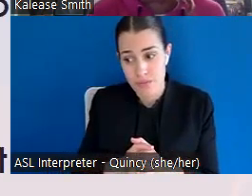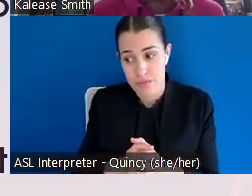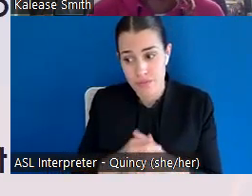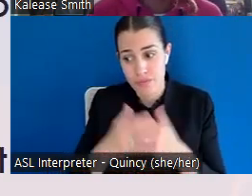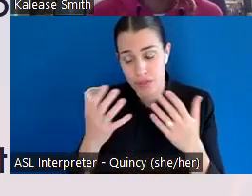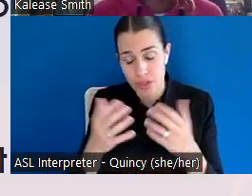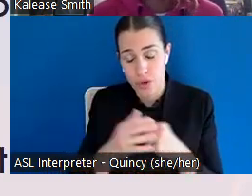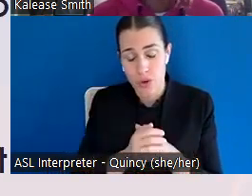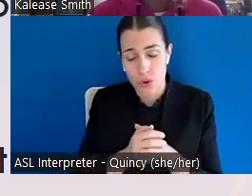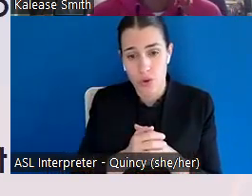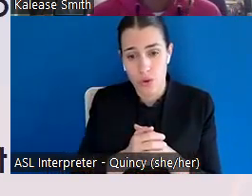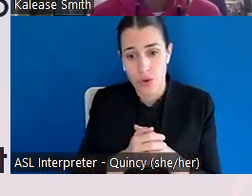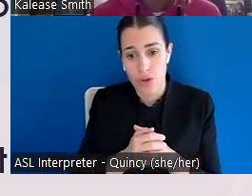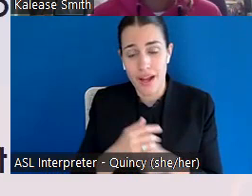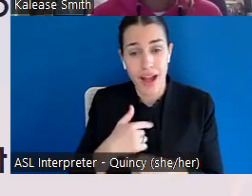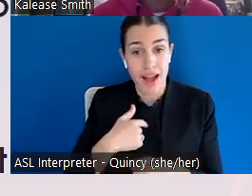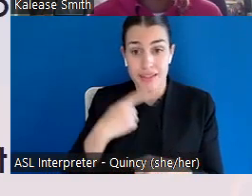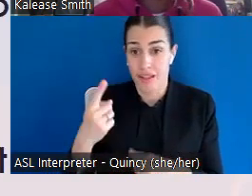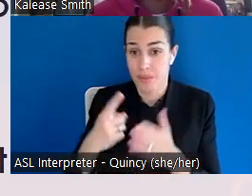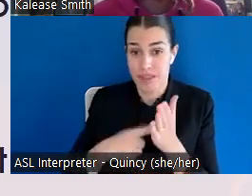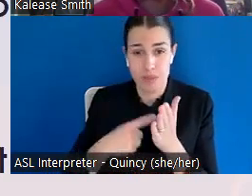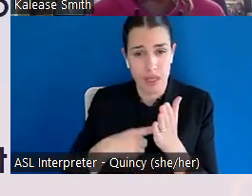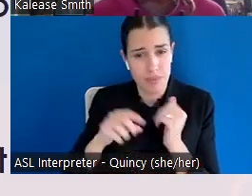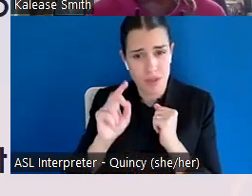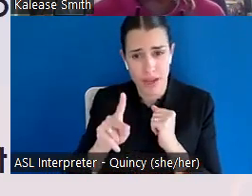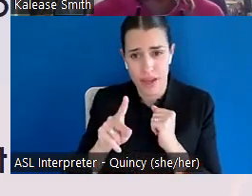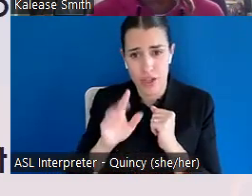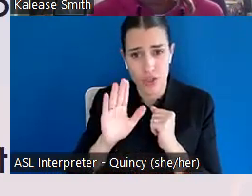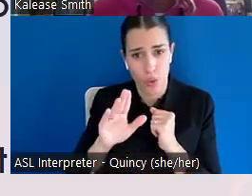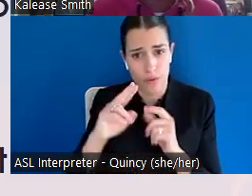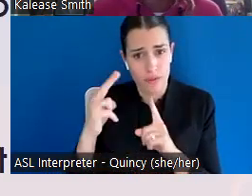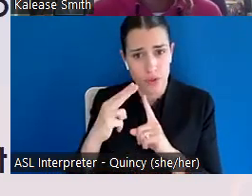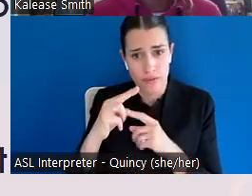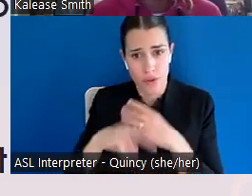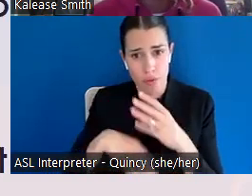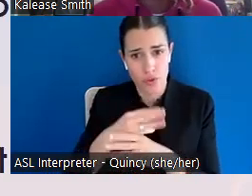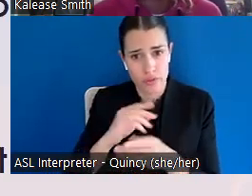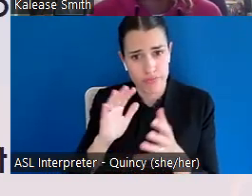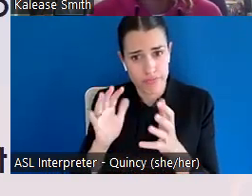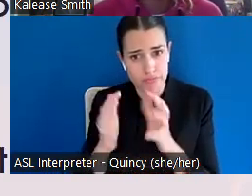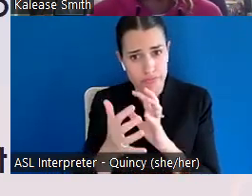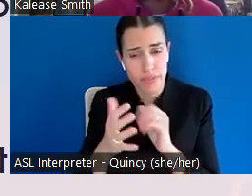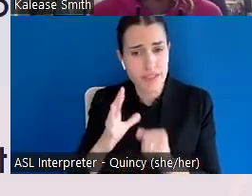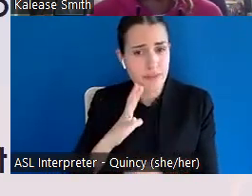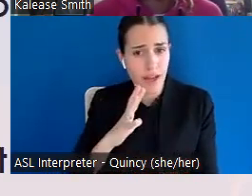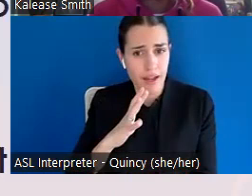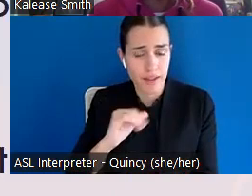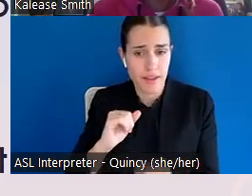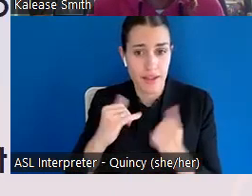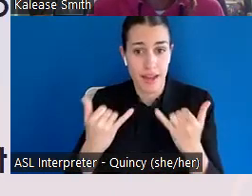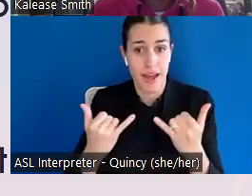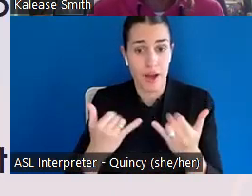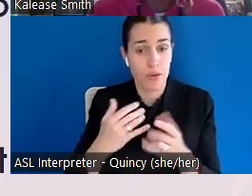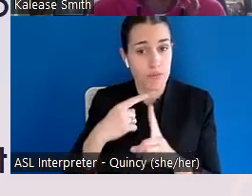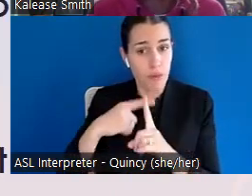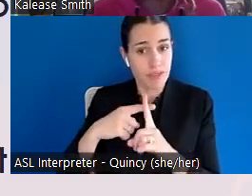and I tell them sometimes it's okay if you don't have the same view of the world, right? There's a lot of positive things that can come out of this now, right? And you